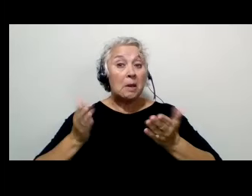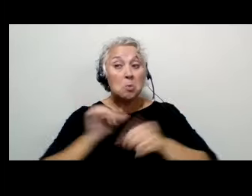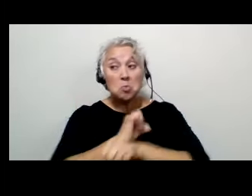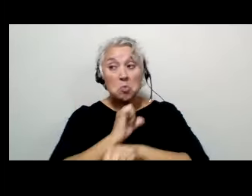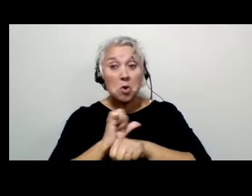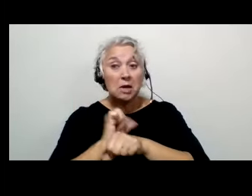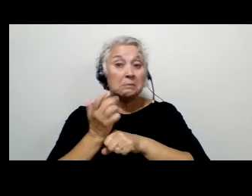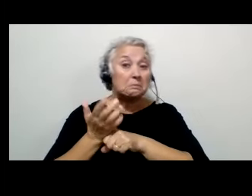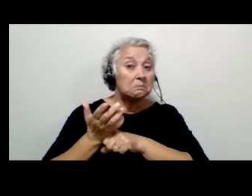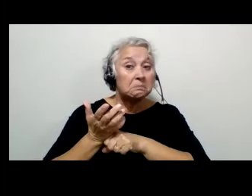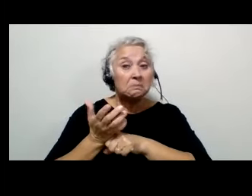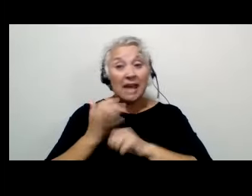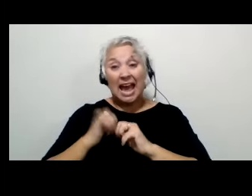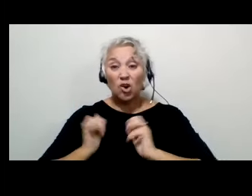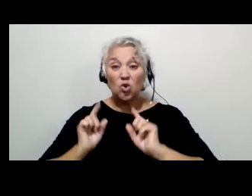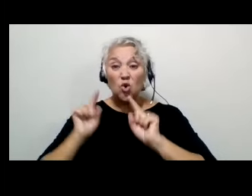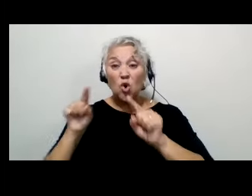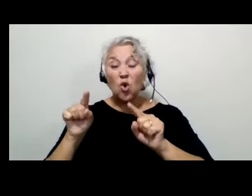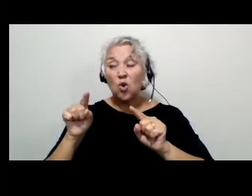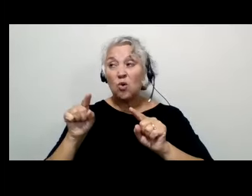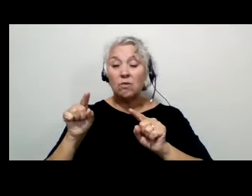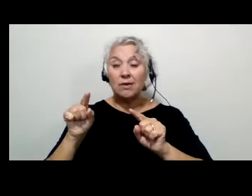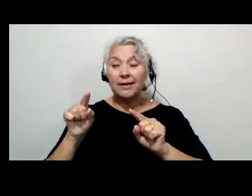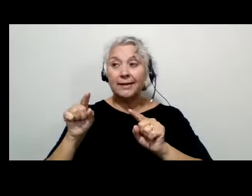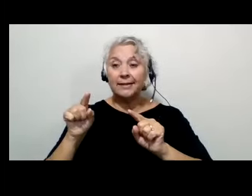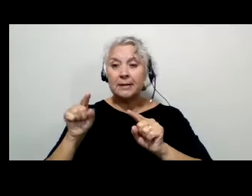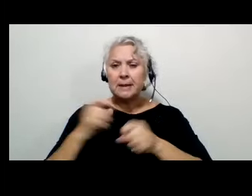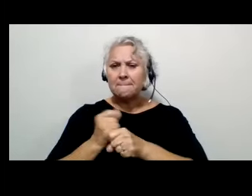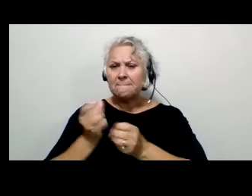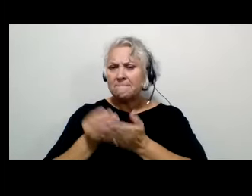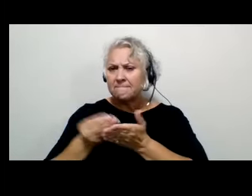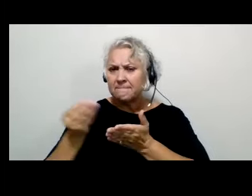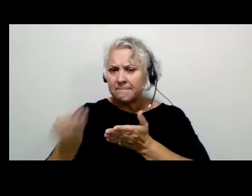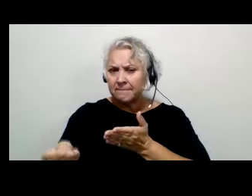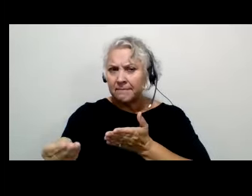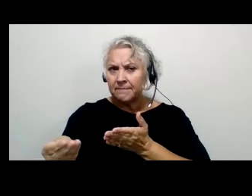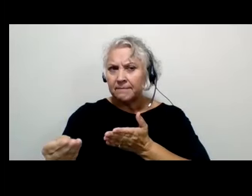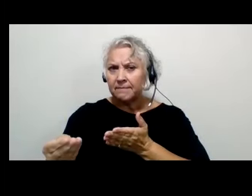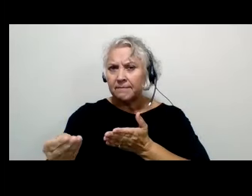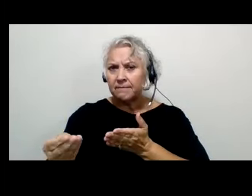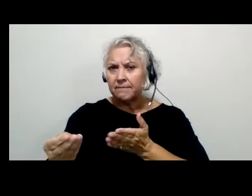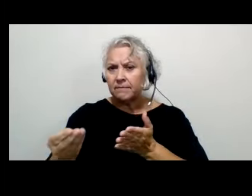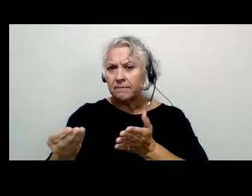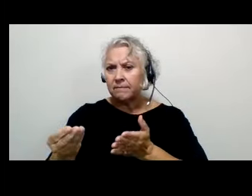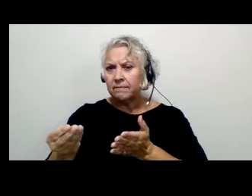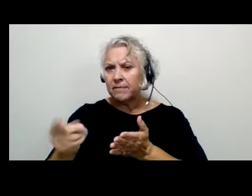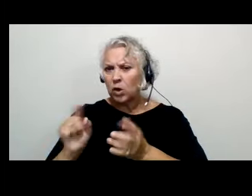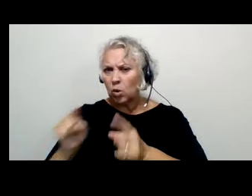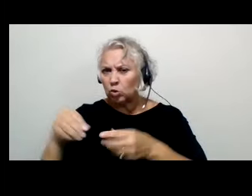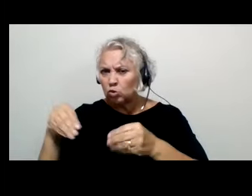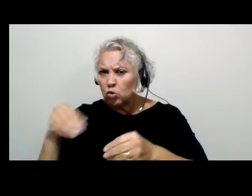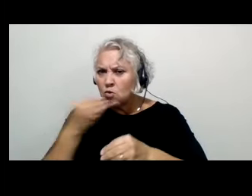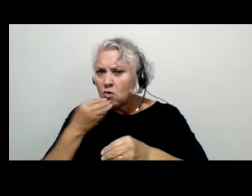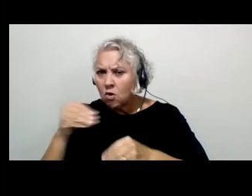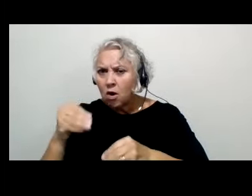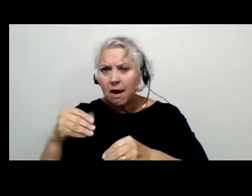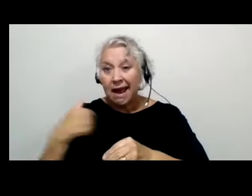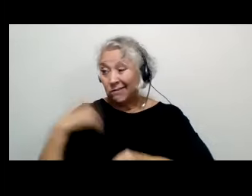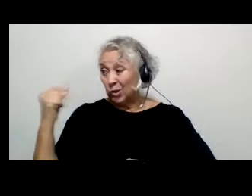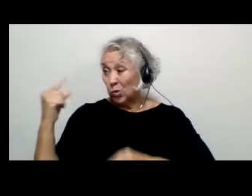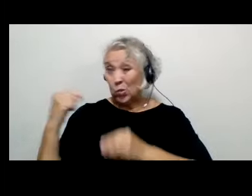on how to go make a purchase at the grocery store and you have